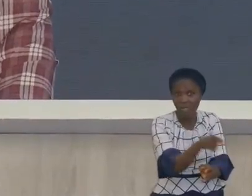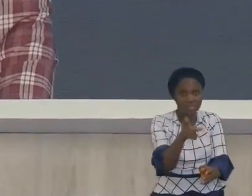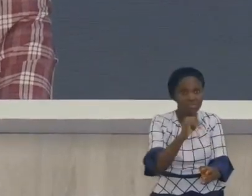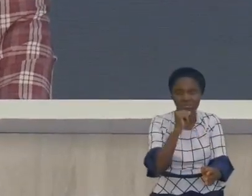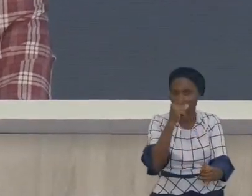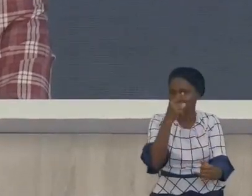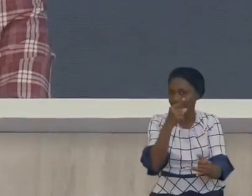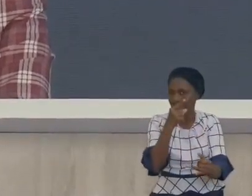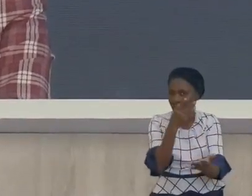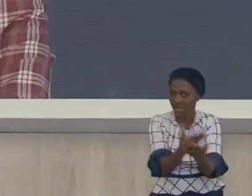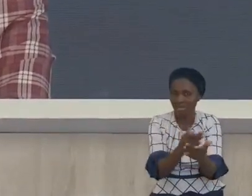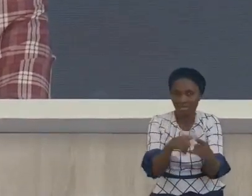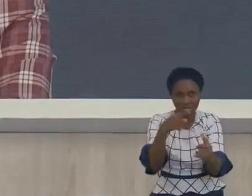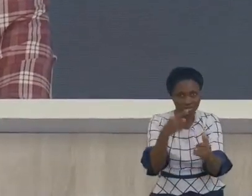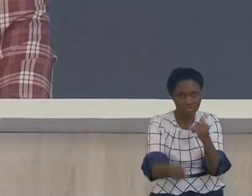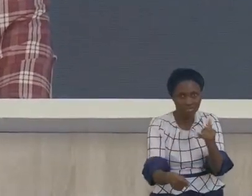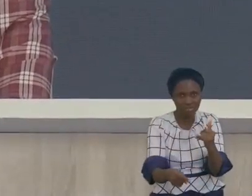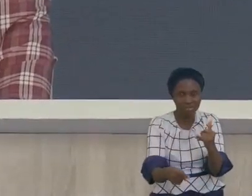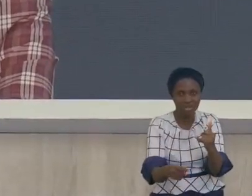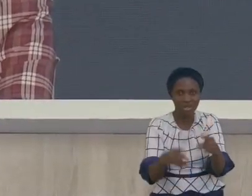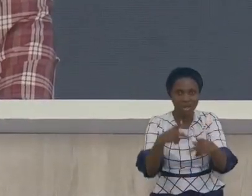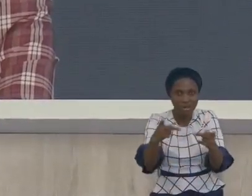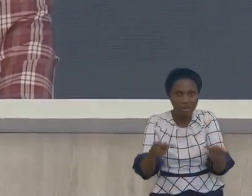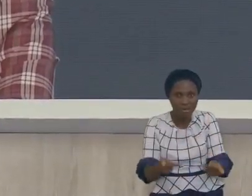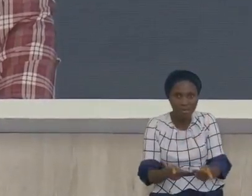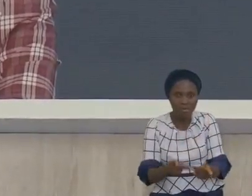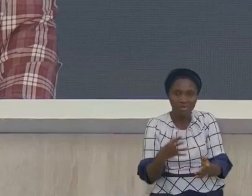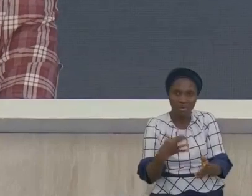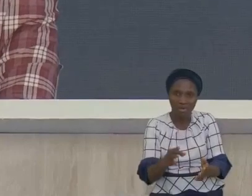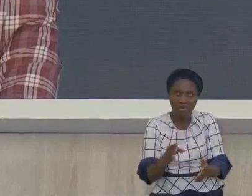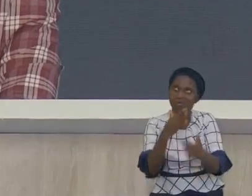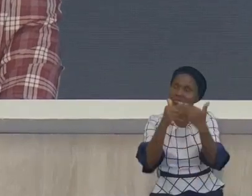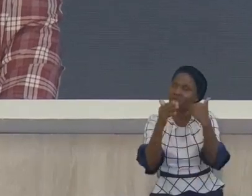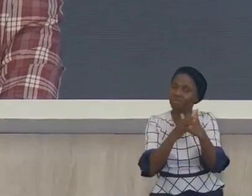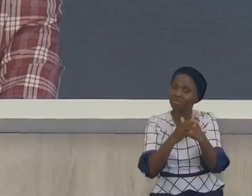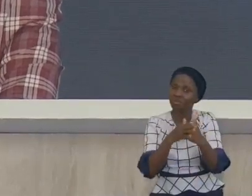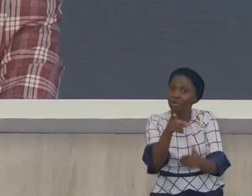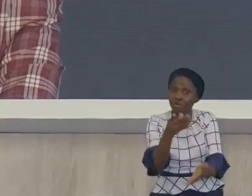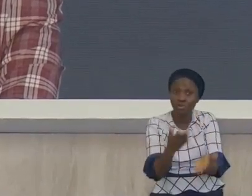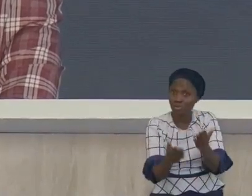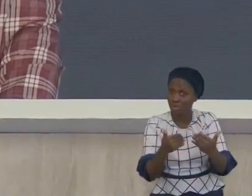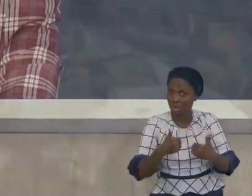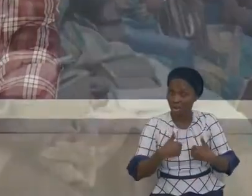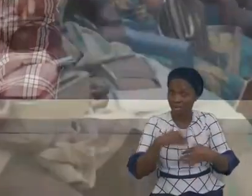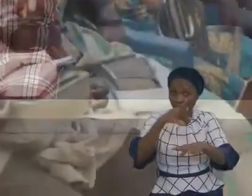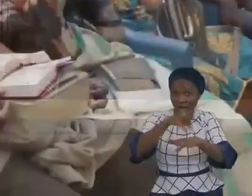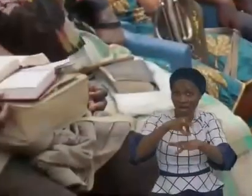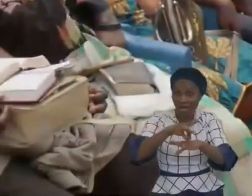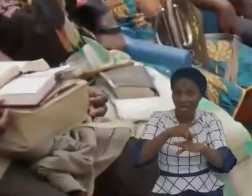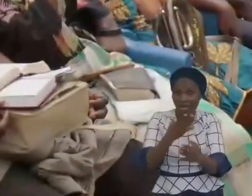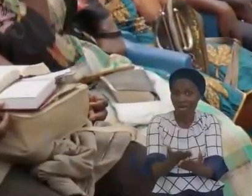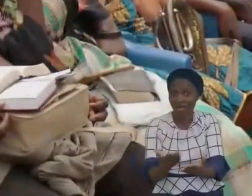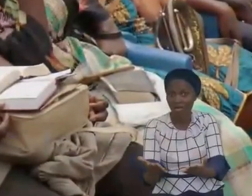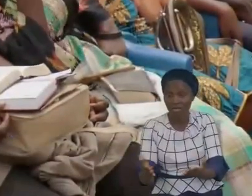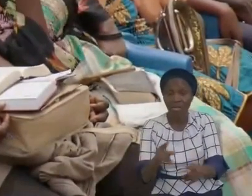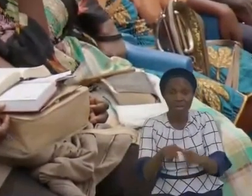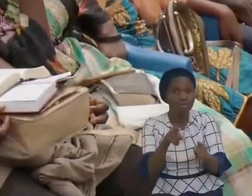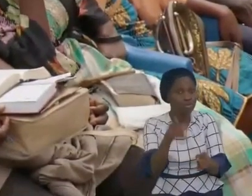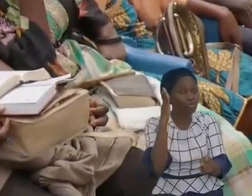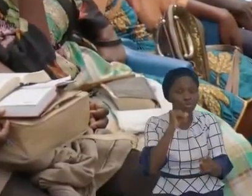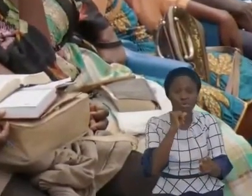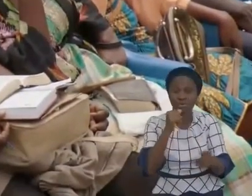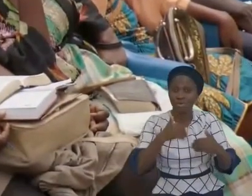You might have earthly things, but you'll not have heavenly riches and heavenly